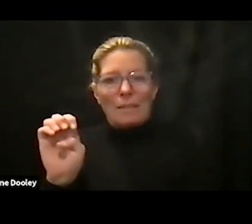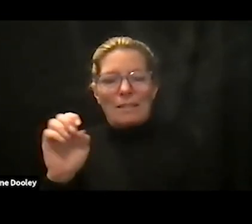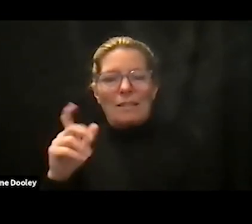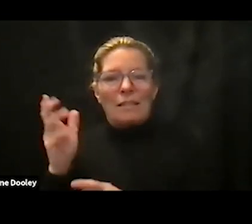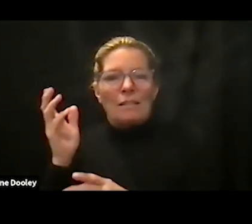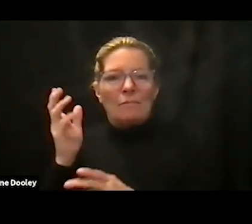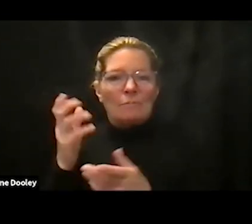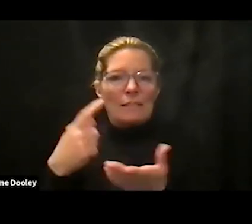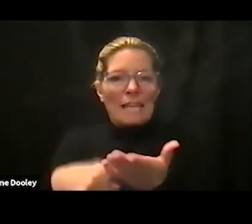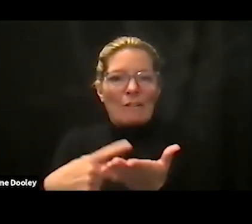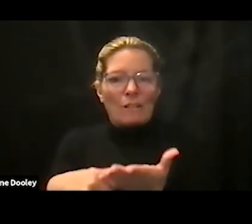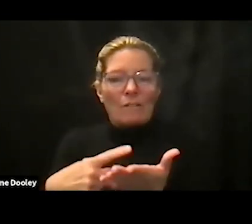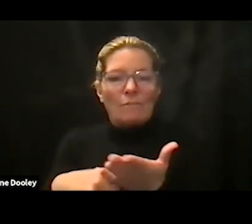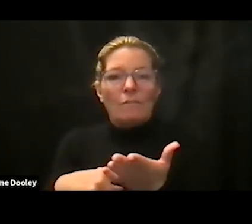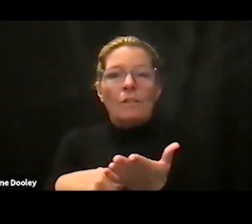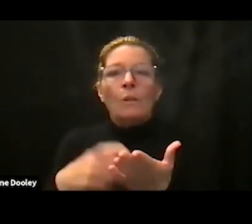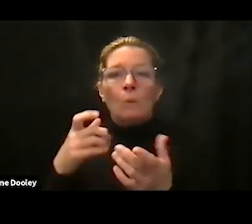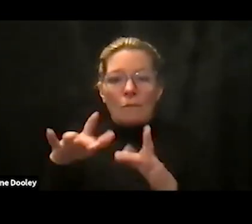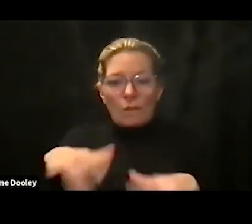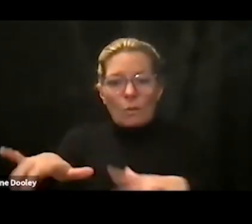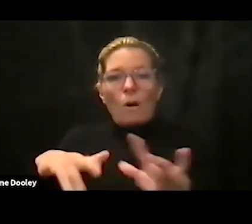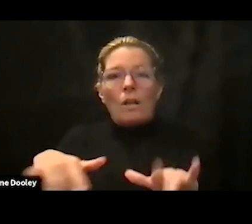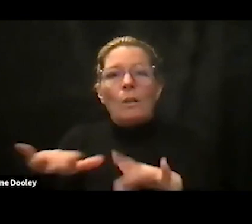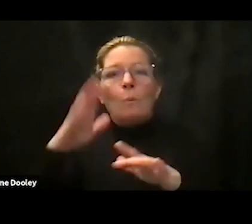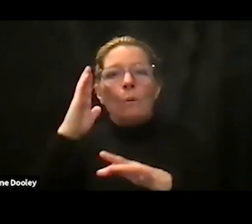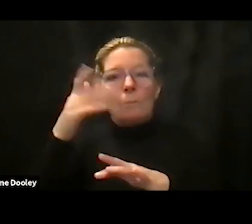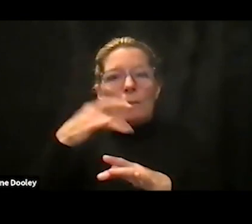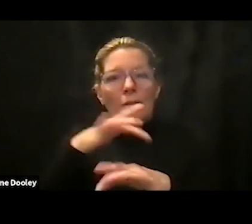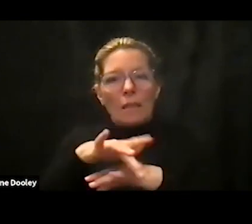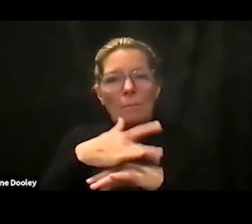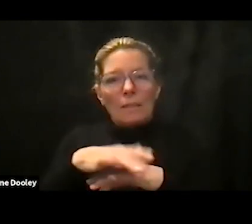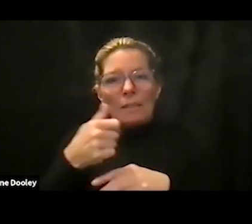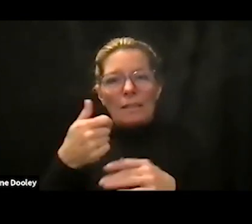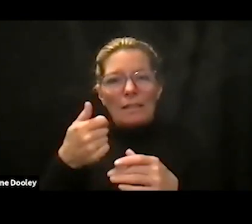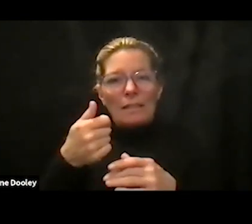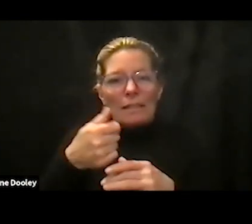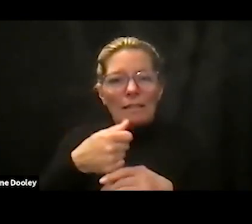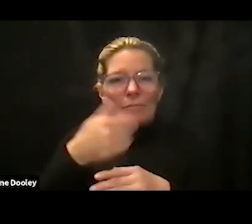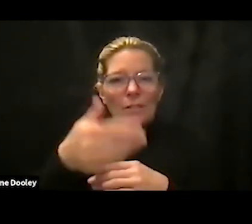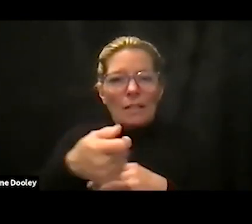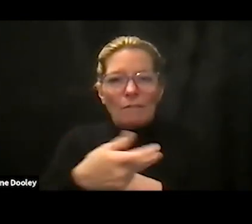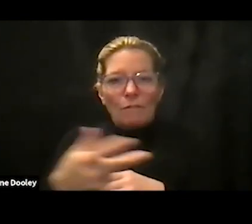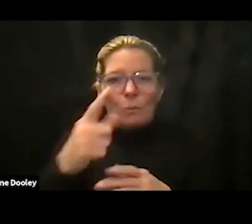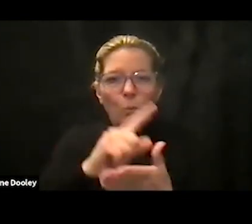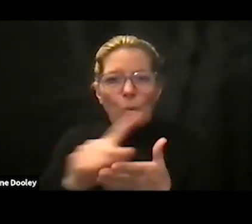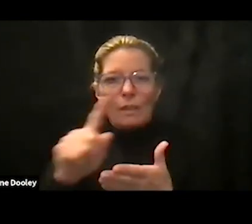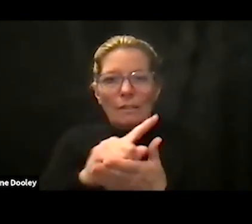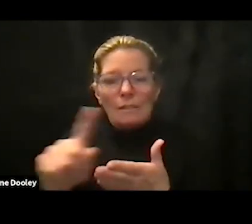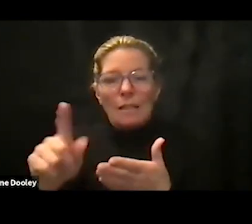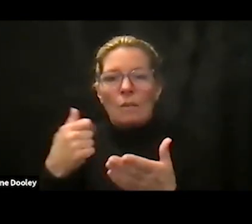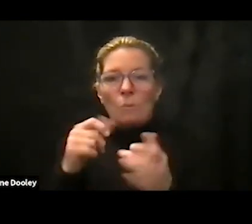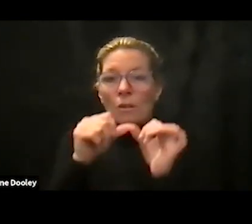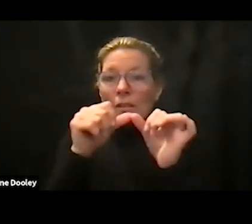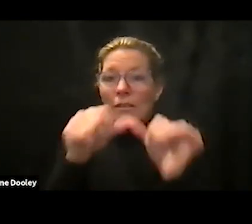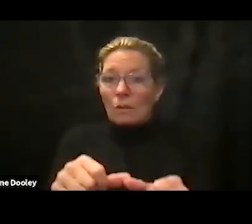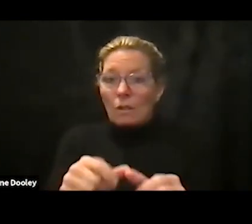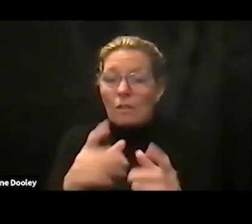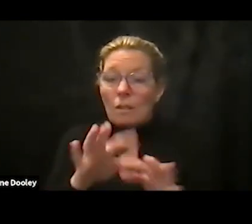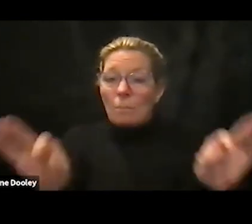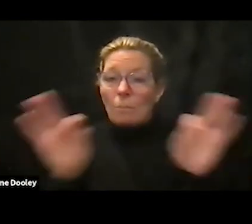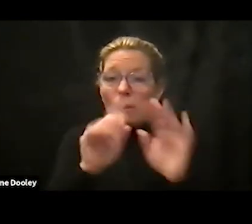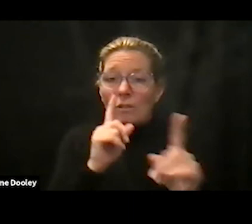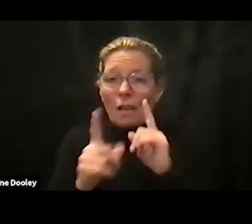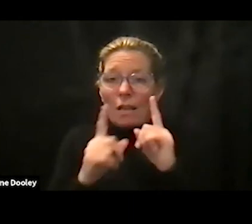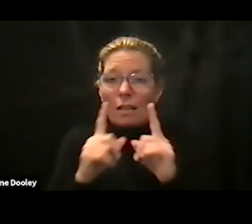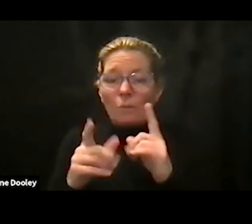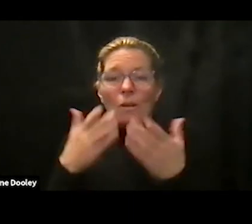conversation, which will be available in the next few weeks, and we'll be sharing in an effort to help continue what we feel is such an important dialogue. We just wanted